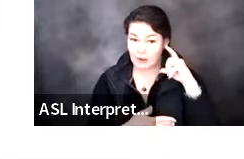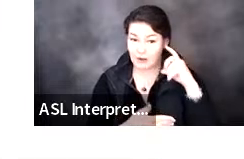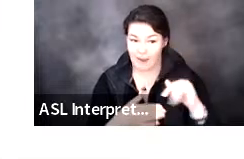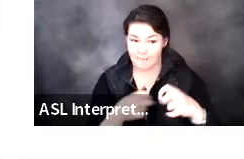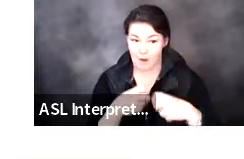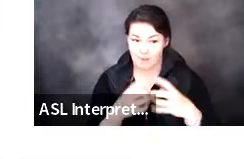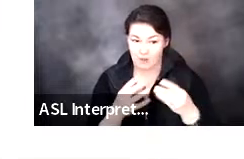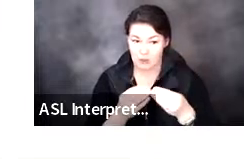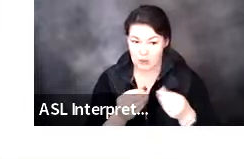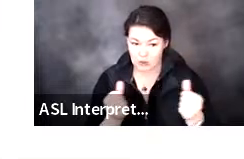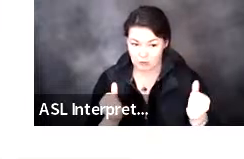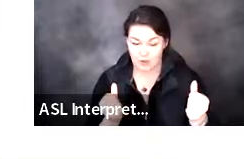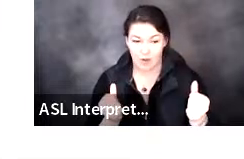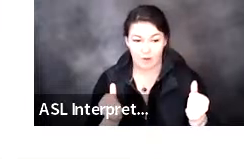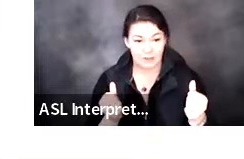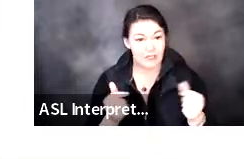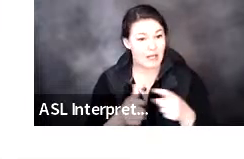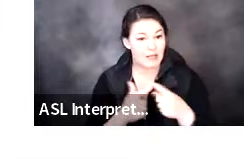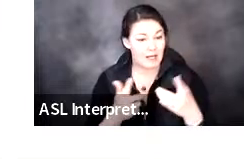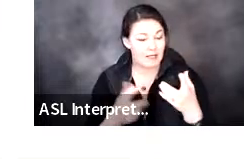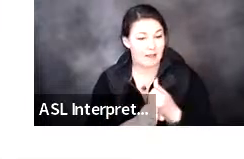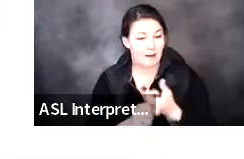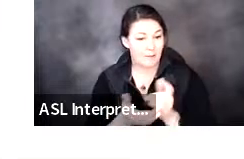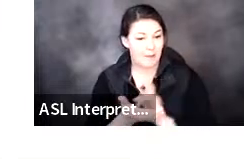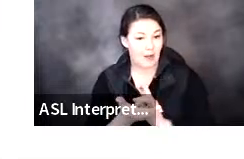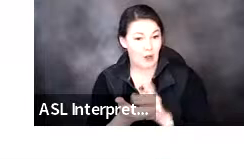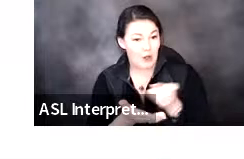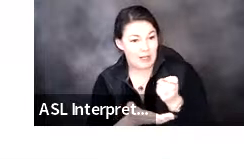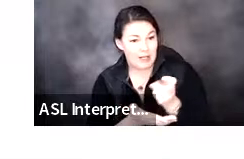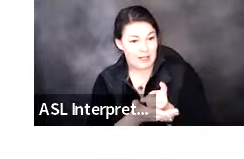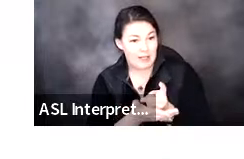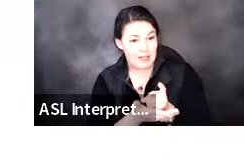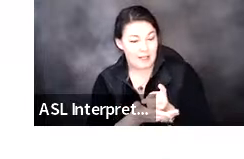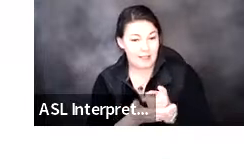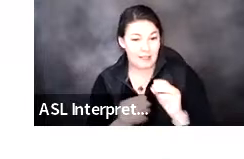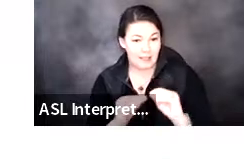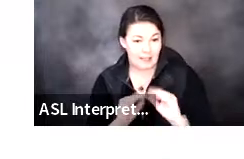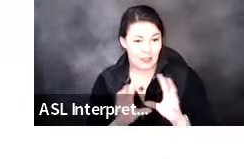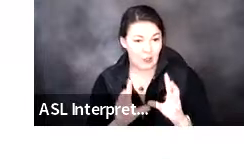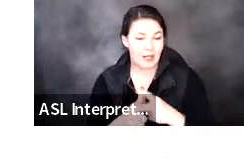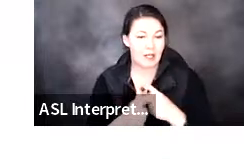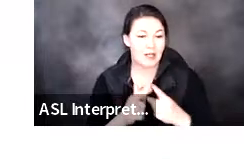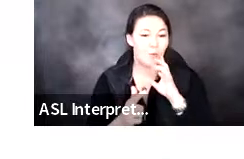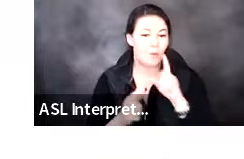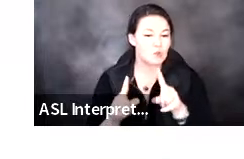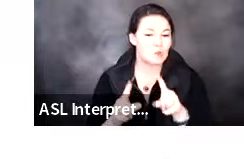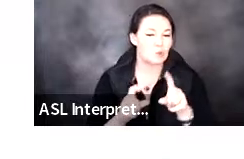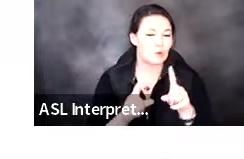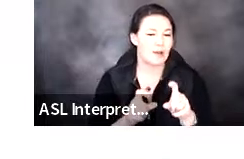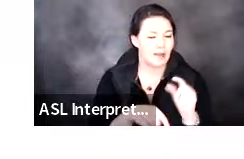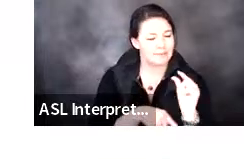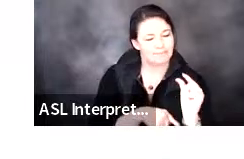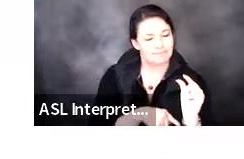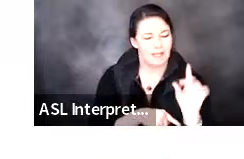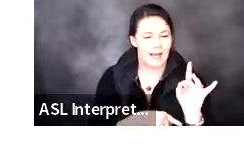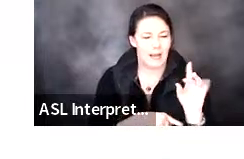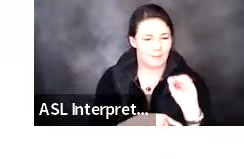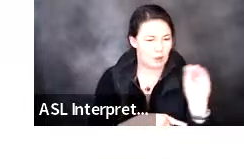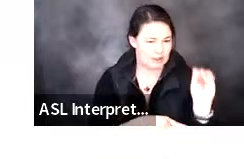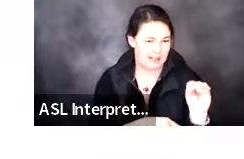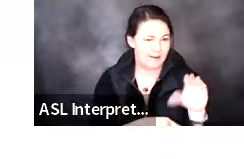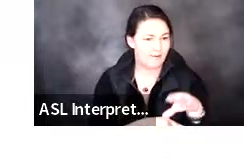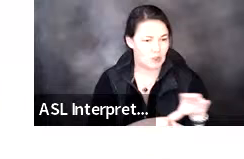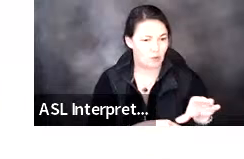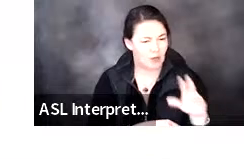resolved and you get medical clearance, you'll then screen this small number of children, this 8%,